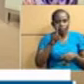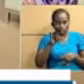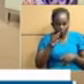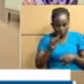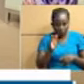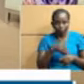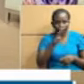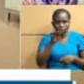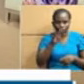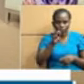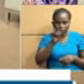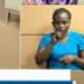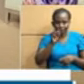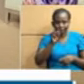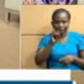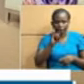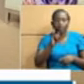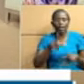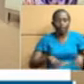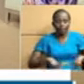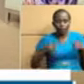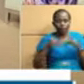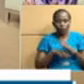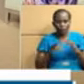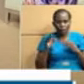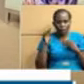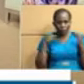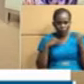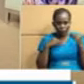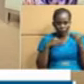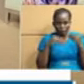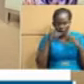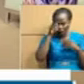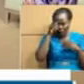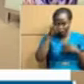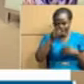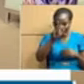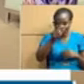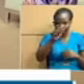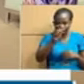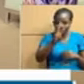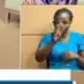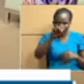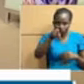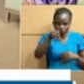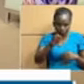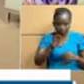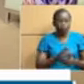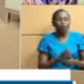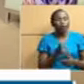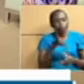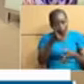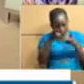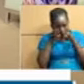Mustasi. Yes, Lydia, put your question. Yes, please, go ahead with the question. I've been observing this